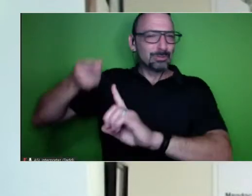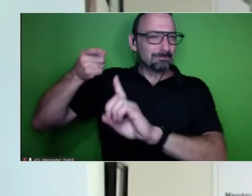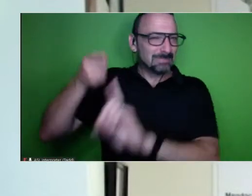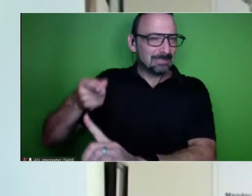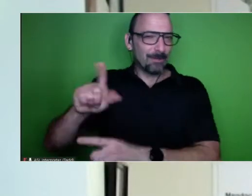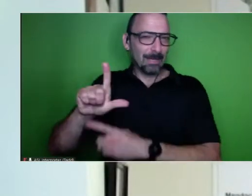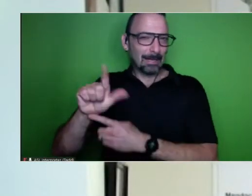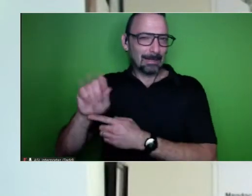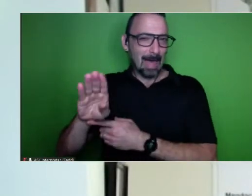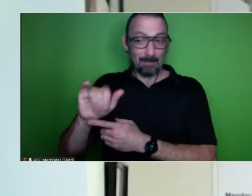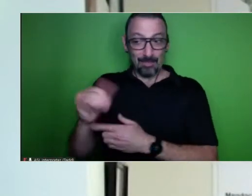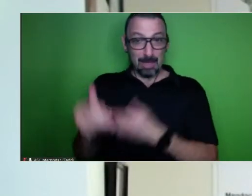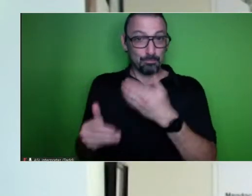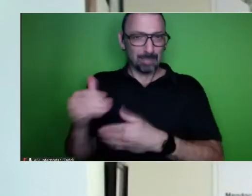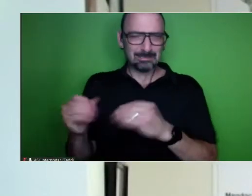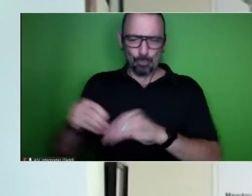the